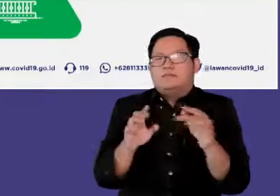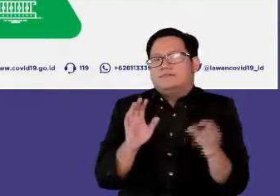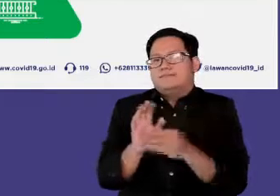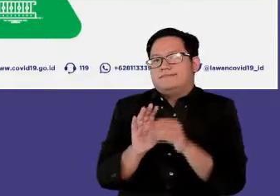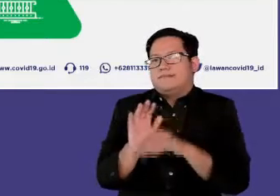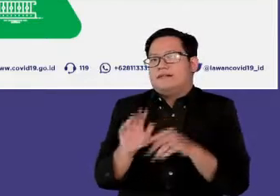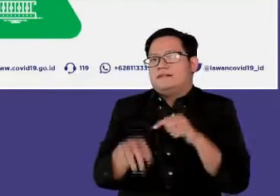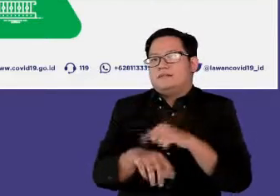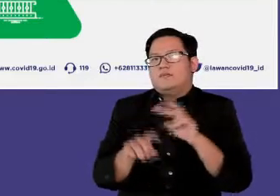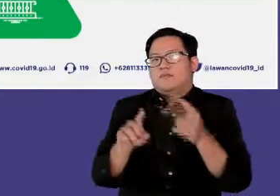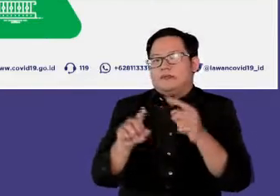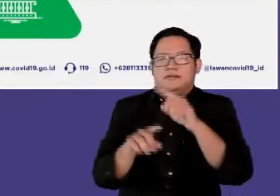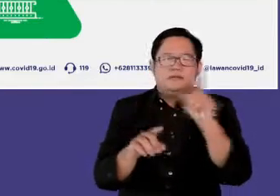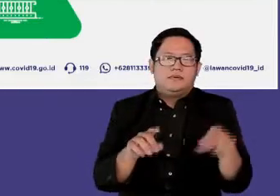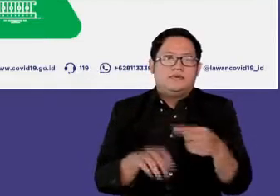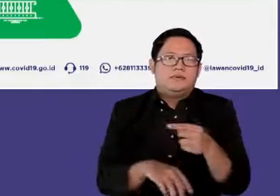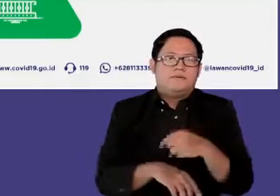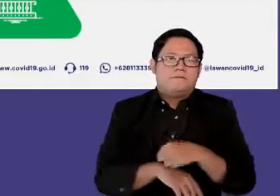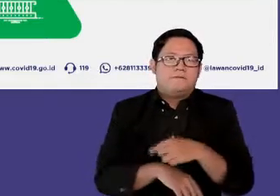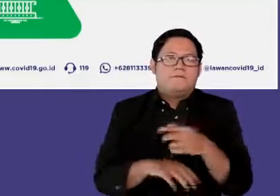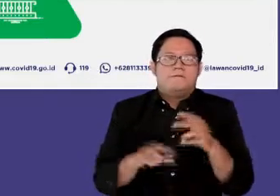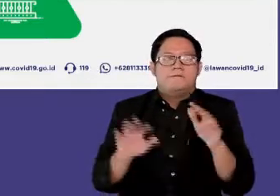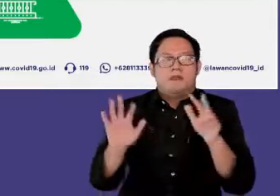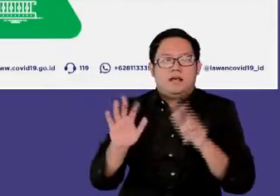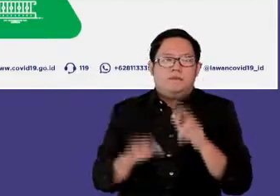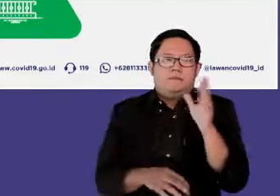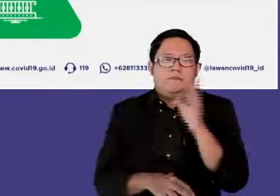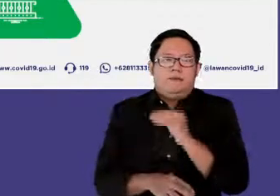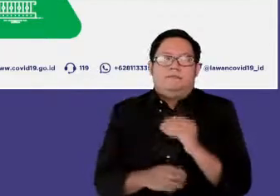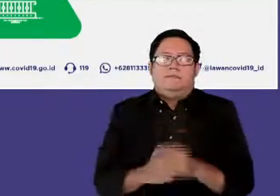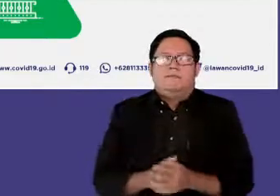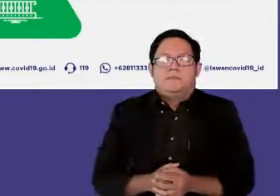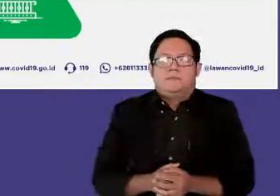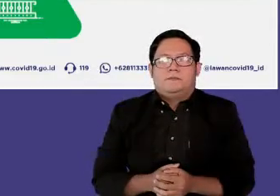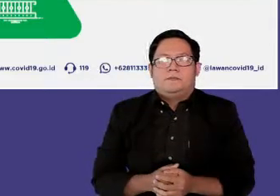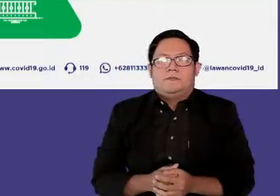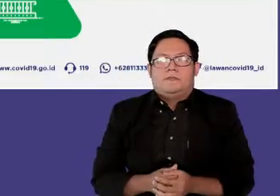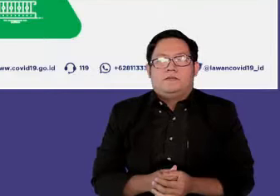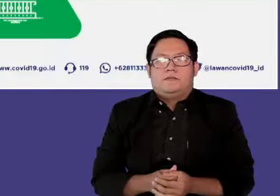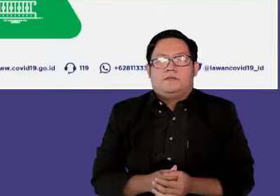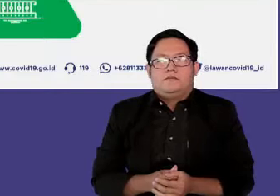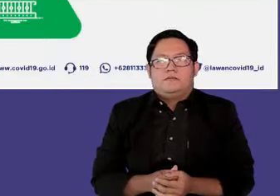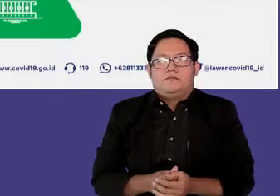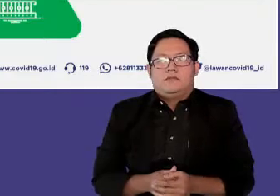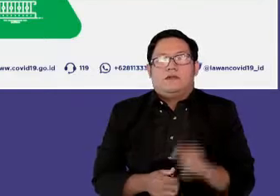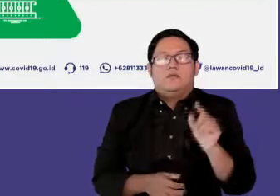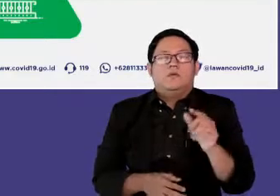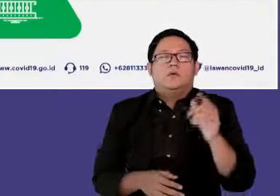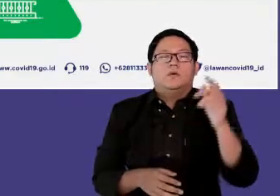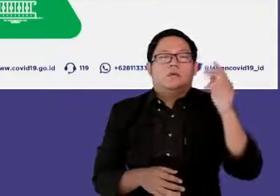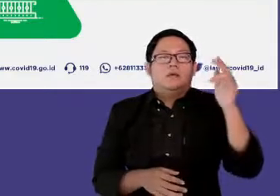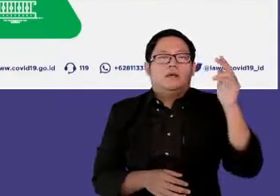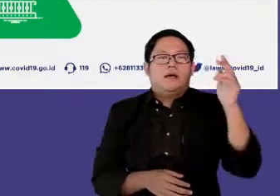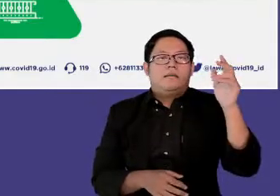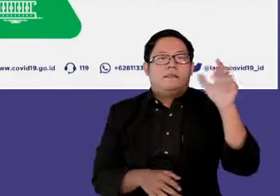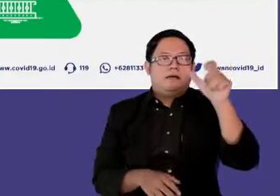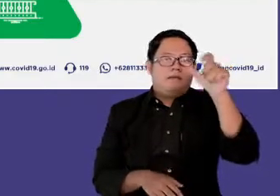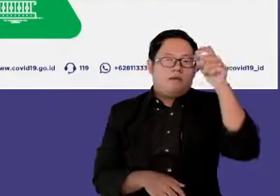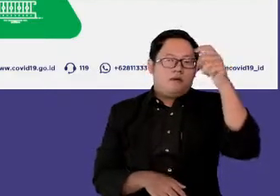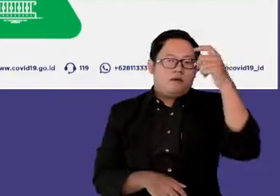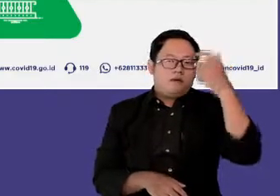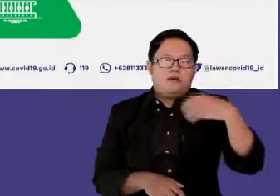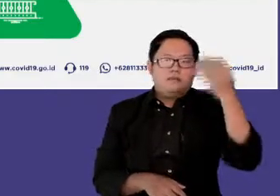Peduli Lindungi system, and entry point restrictions for international travelers will also be